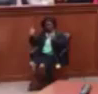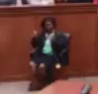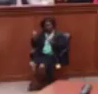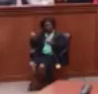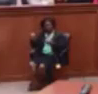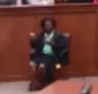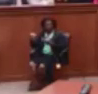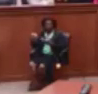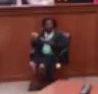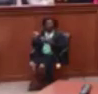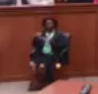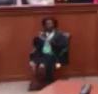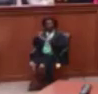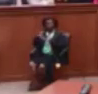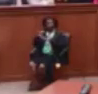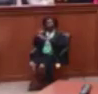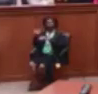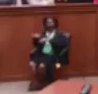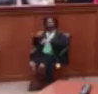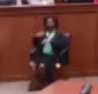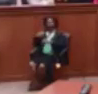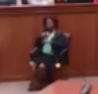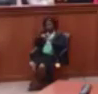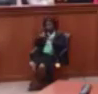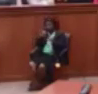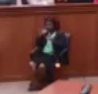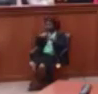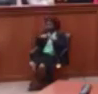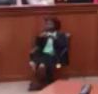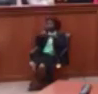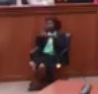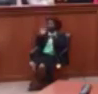for that, you have a venue that's going to offer the broad,